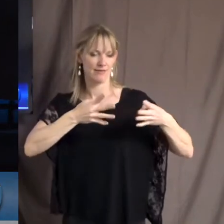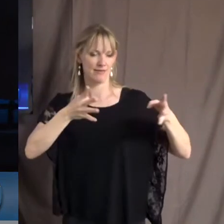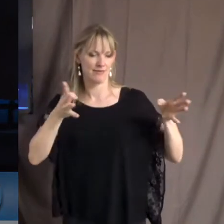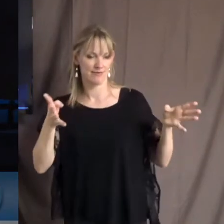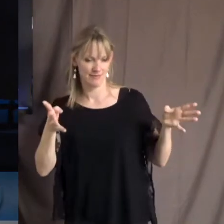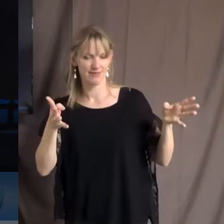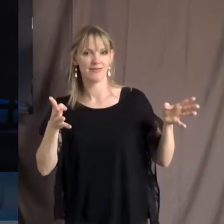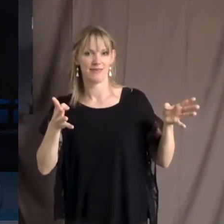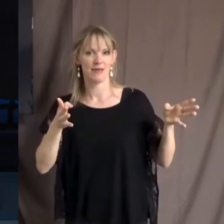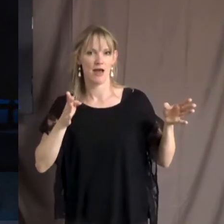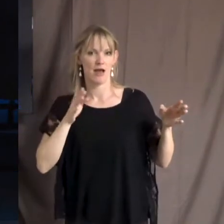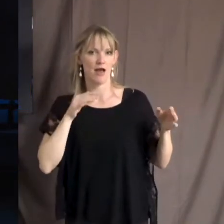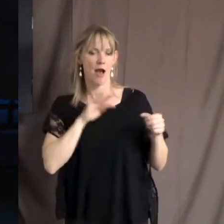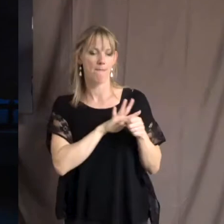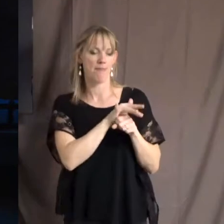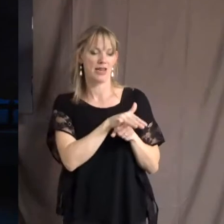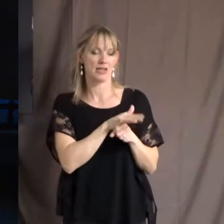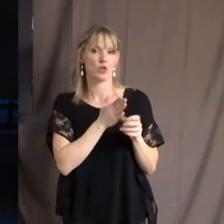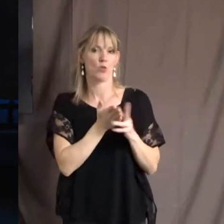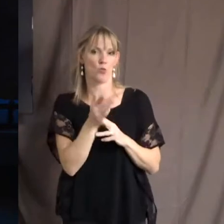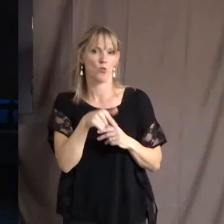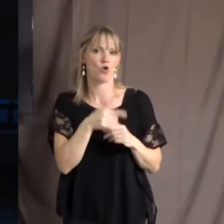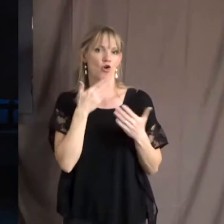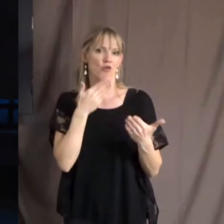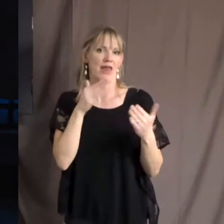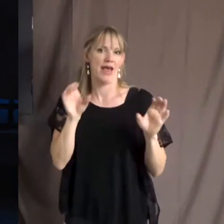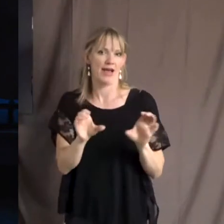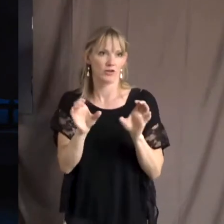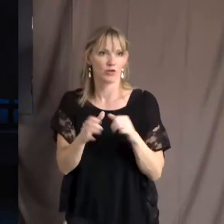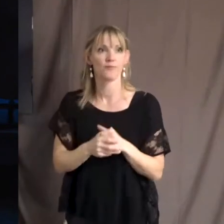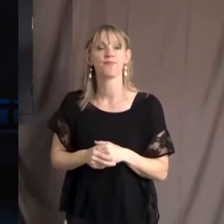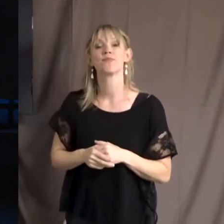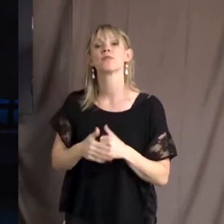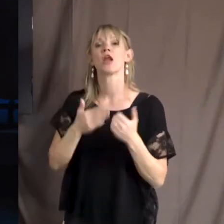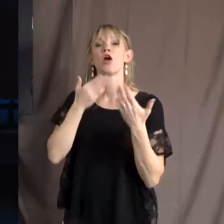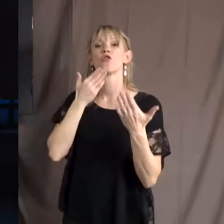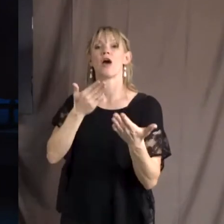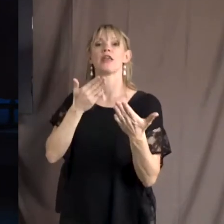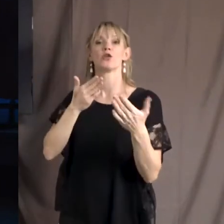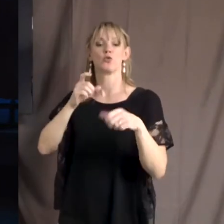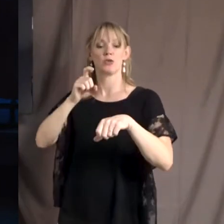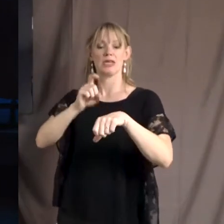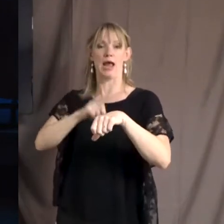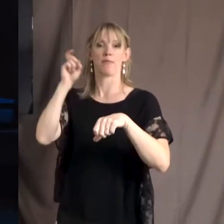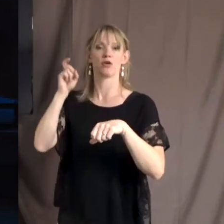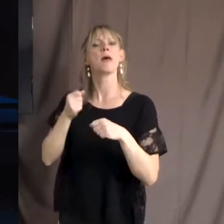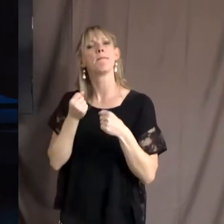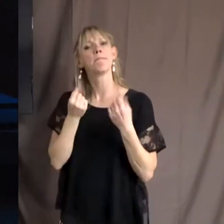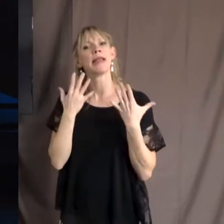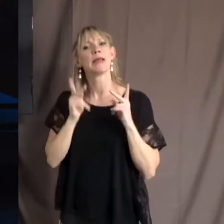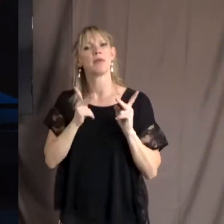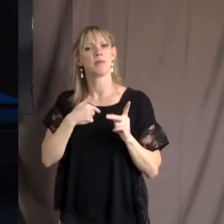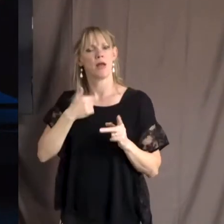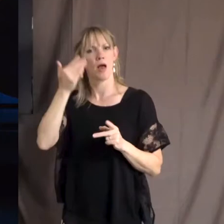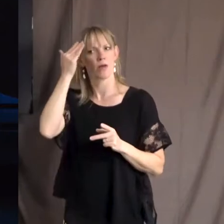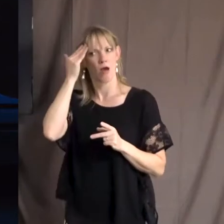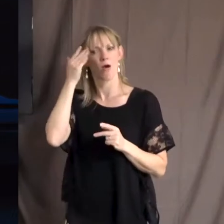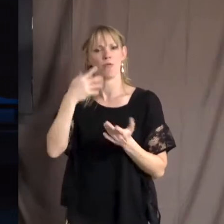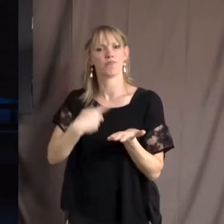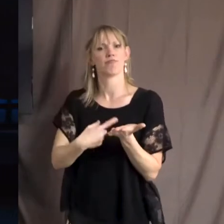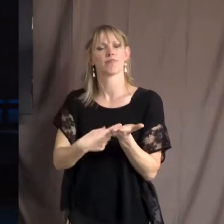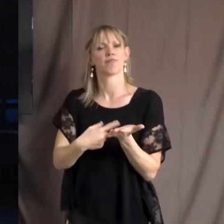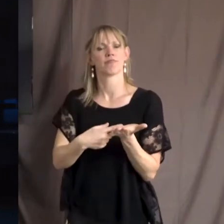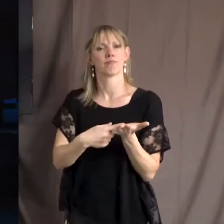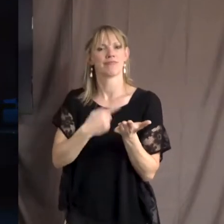grata actions. The first one has to do with gratitude timers. A number of people that I know and have talked to recently talk about